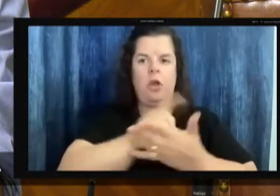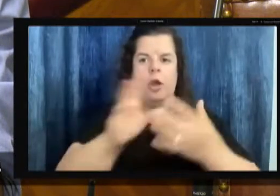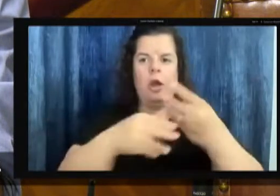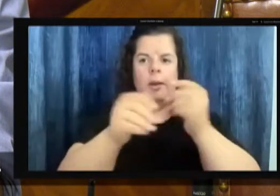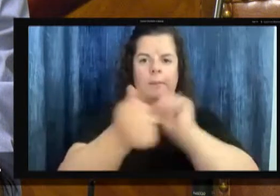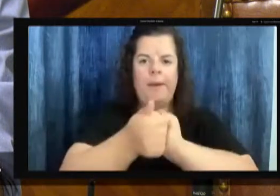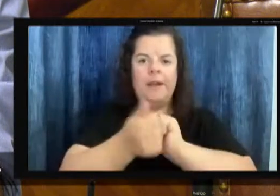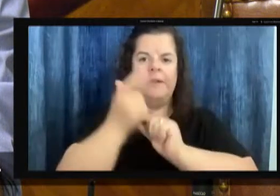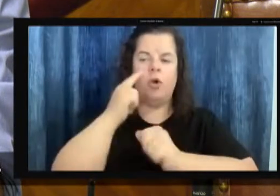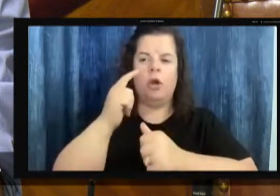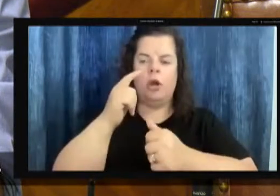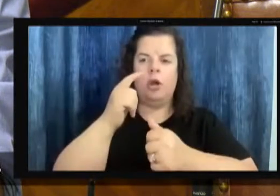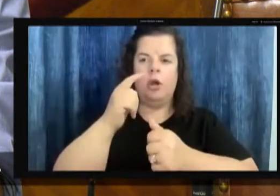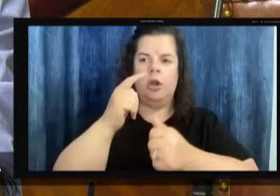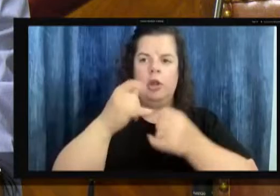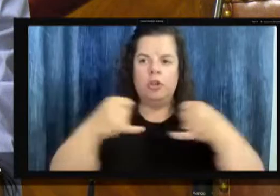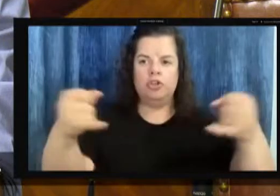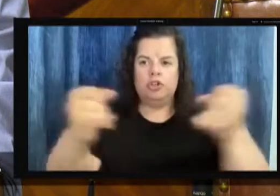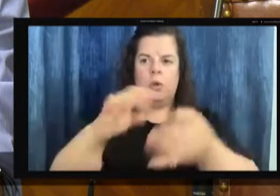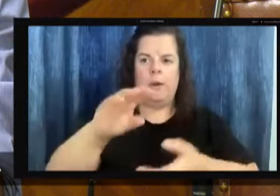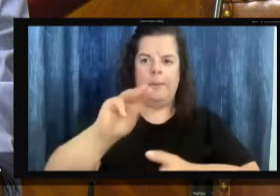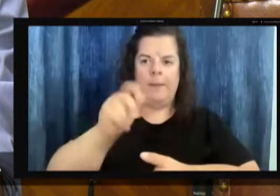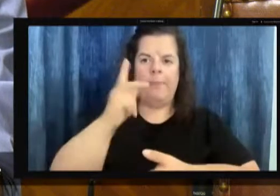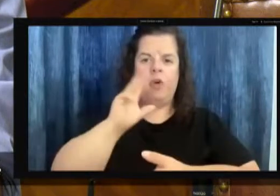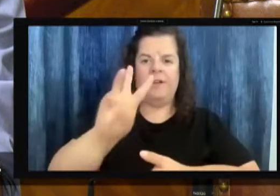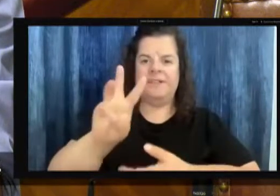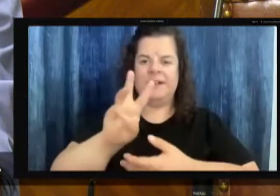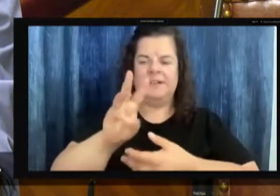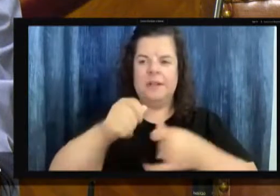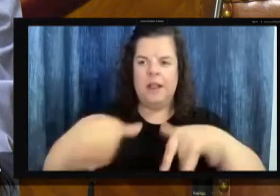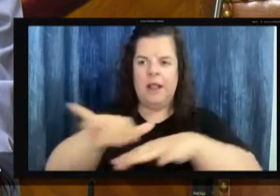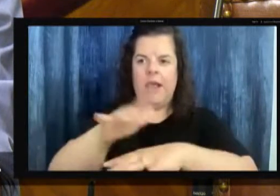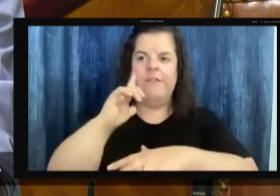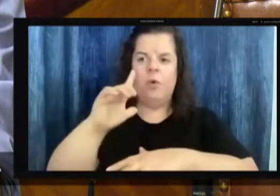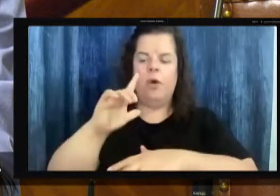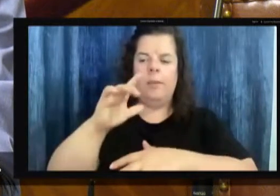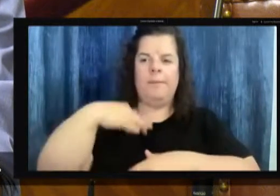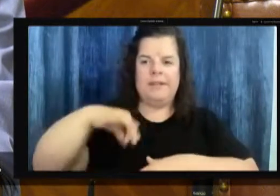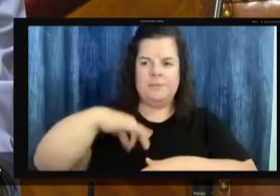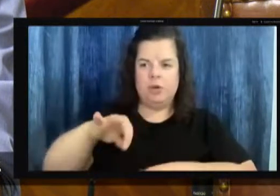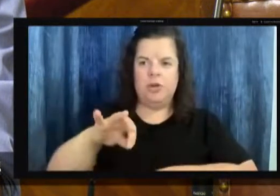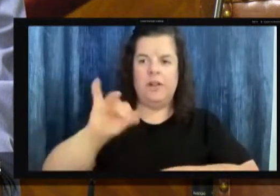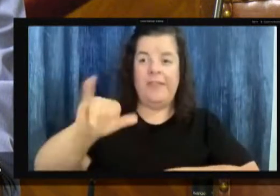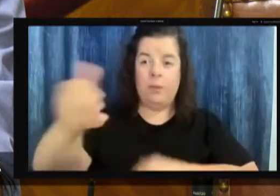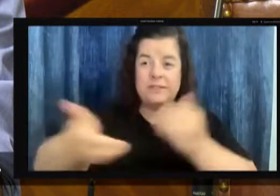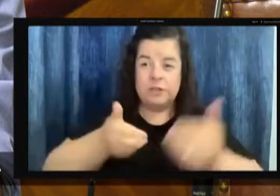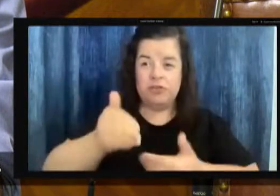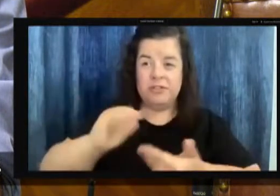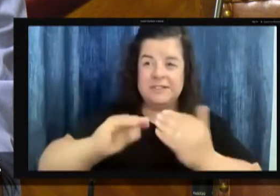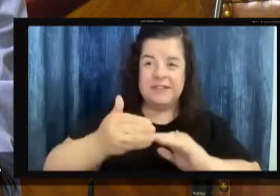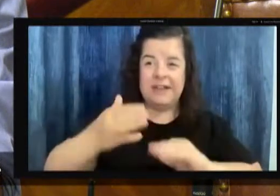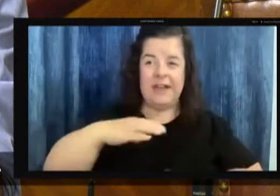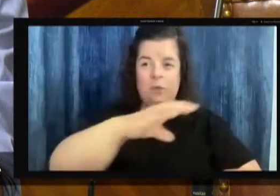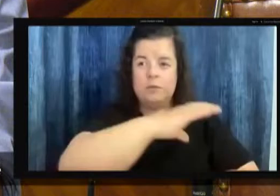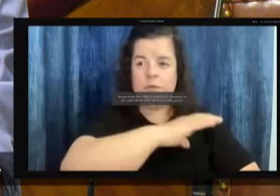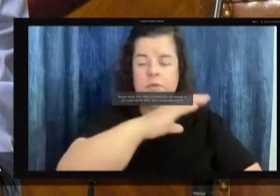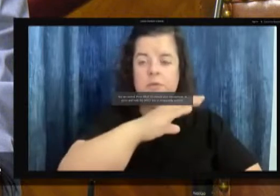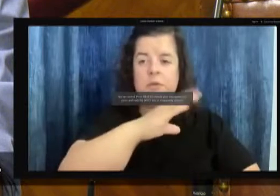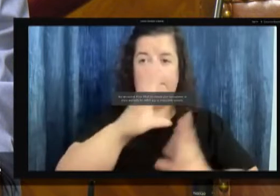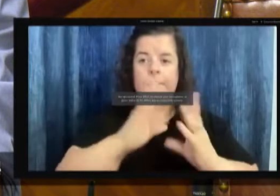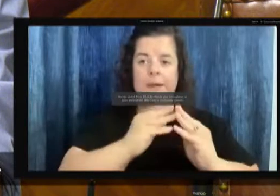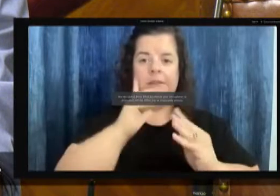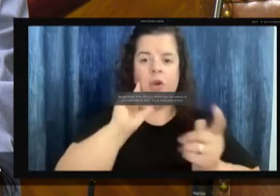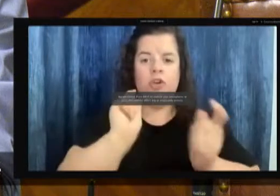map for 6 parcels in the Oakland neighborhood of Pittsburgh. The legislation was introduced at City Council to change the zoning map